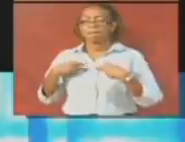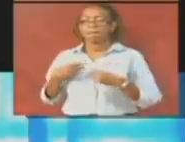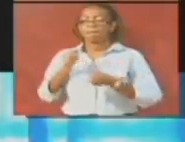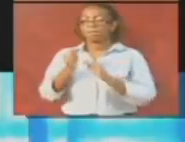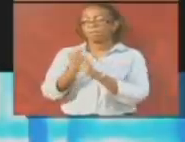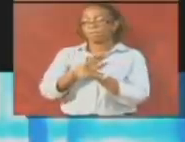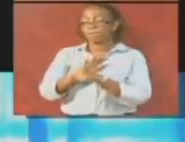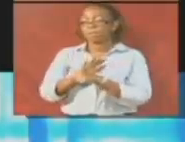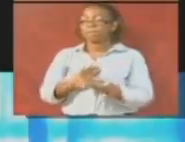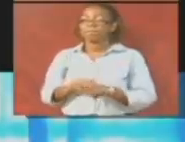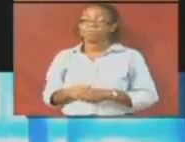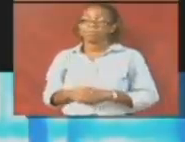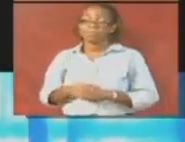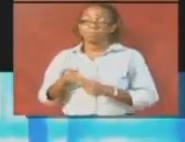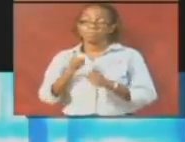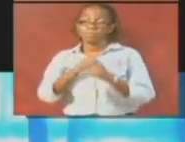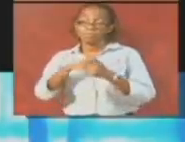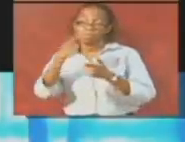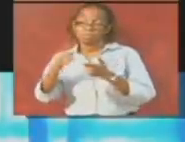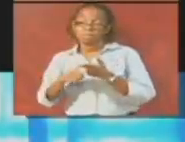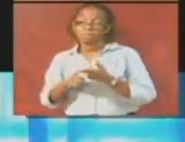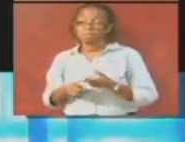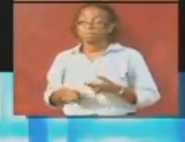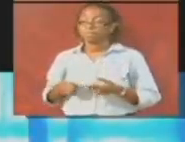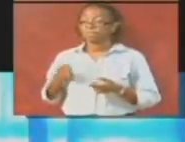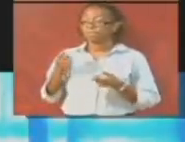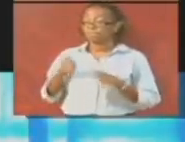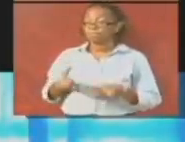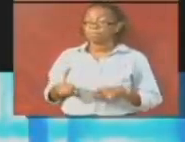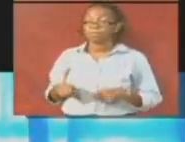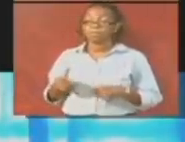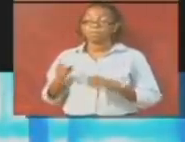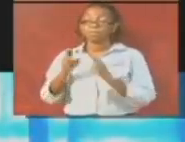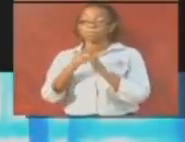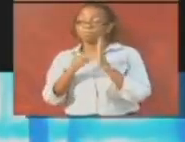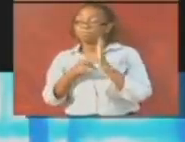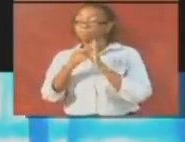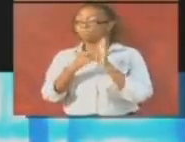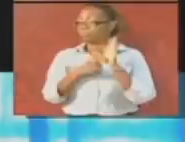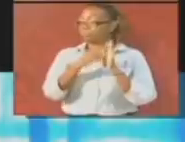measures and the impact that having to follow these